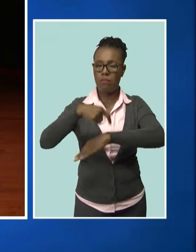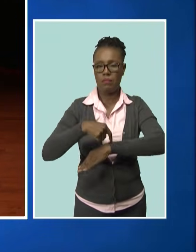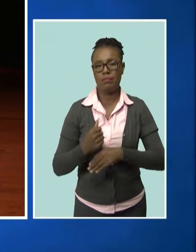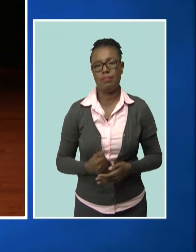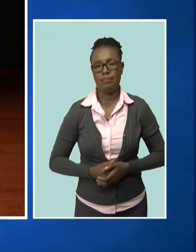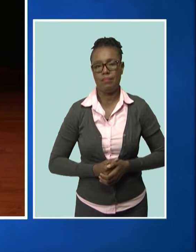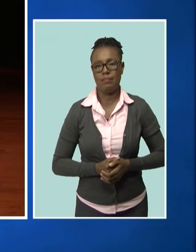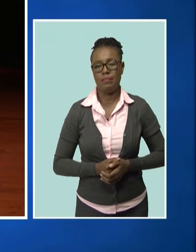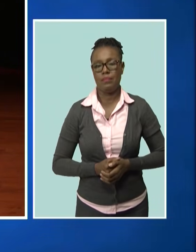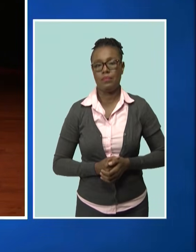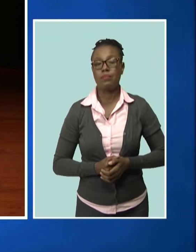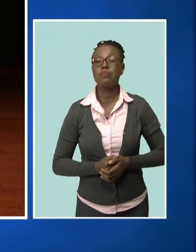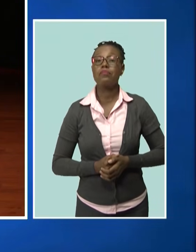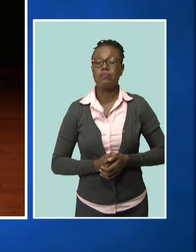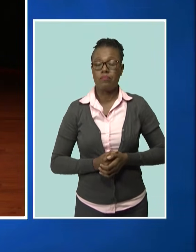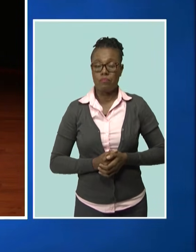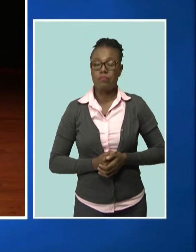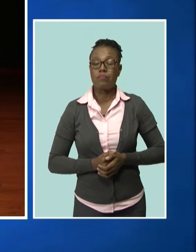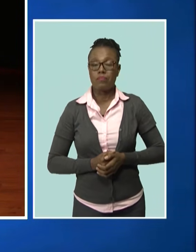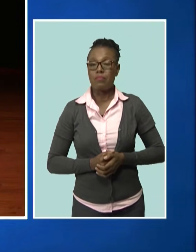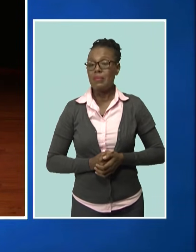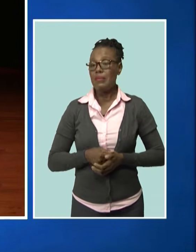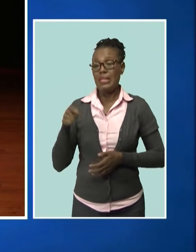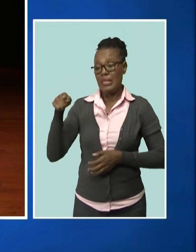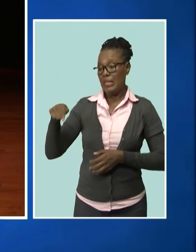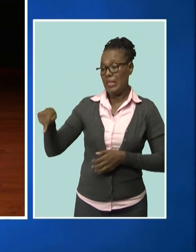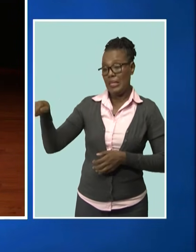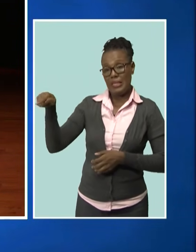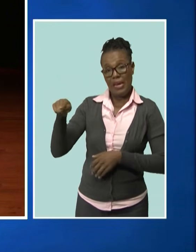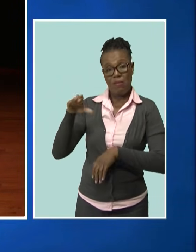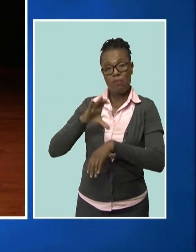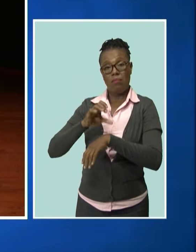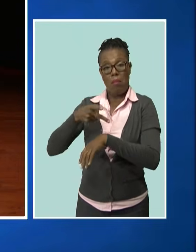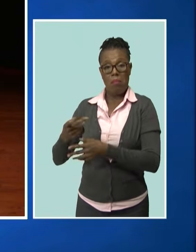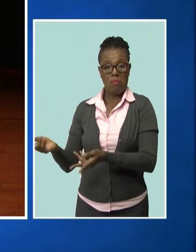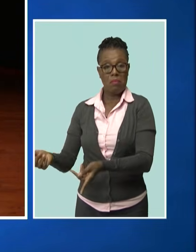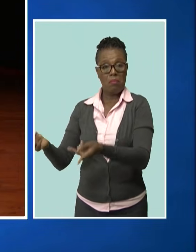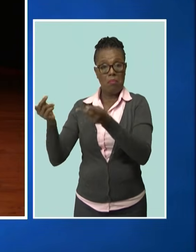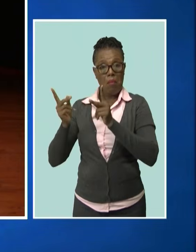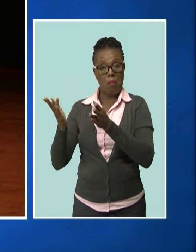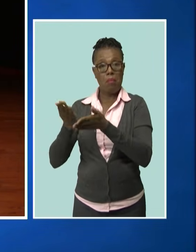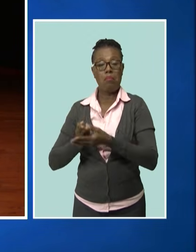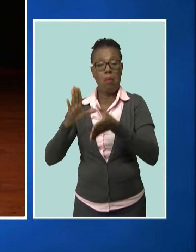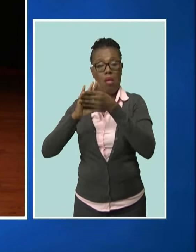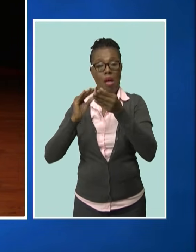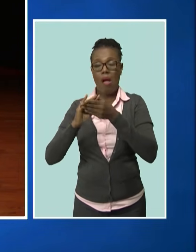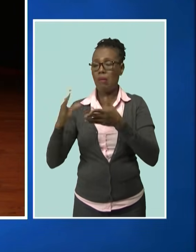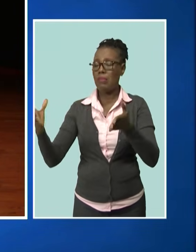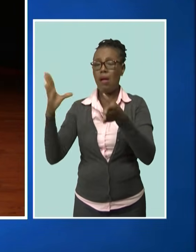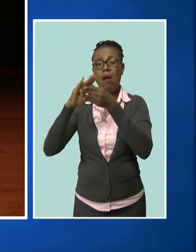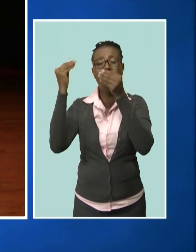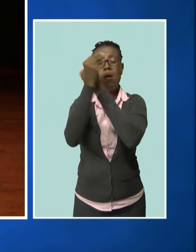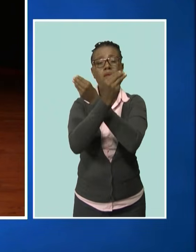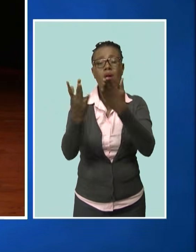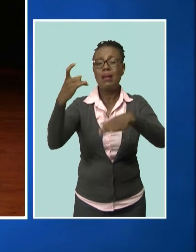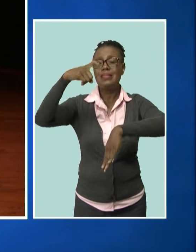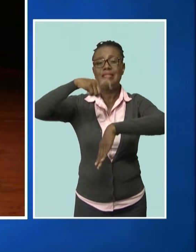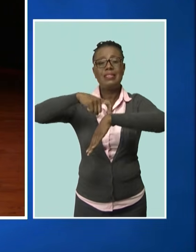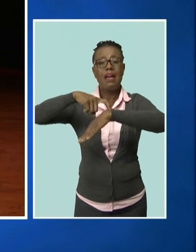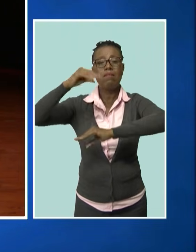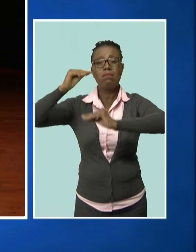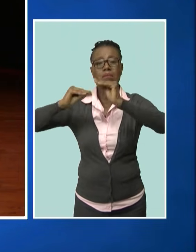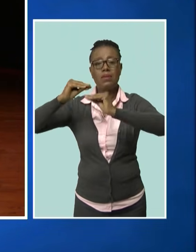When duo Nathan Smallgraves and Omisha Springer took the stage, their message was that the time for reparations is